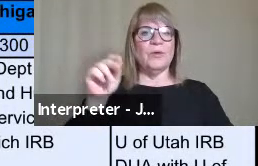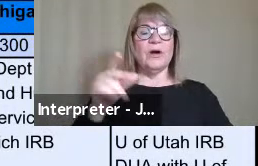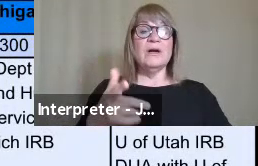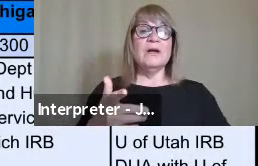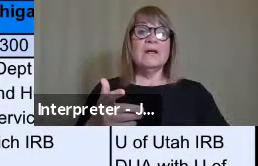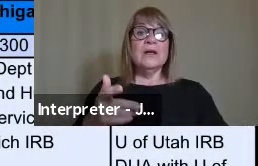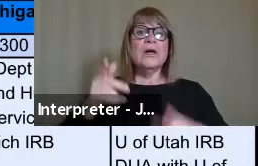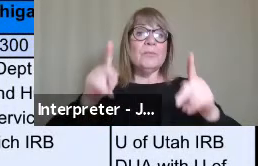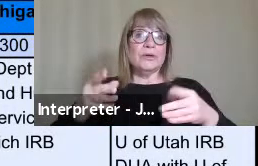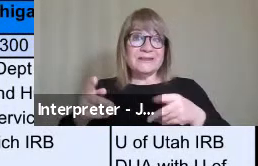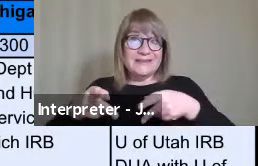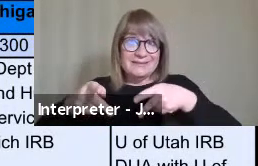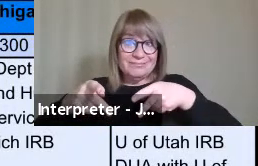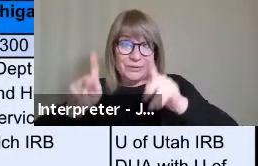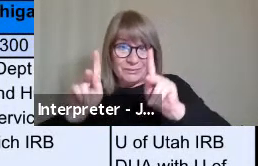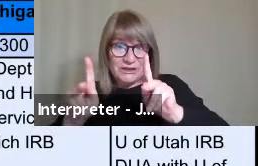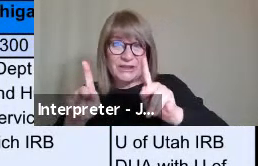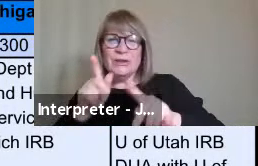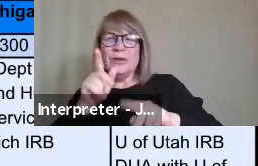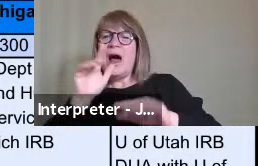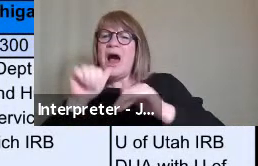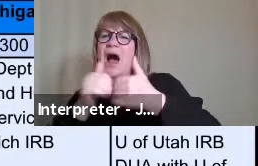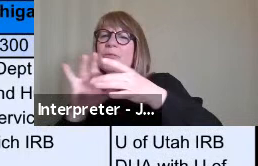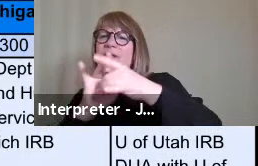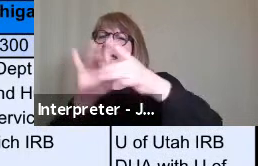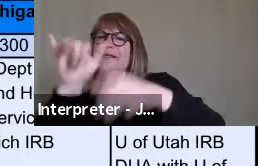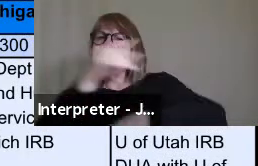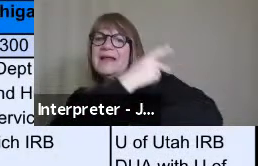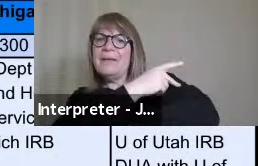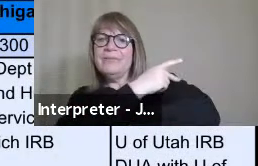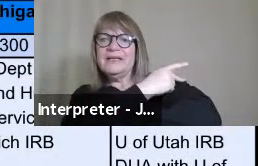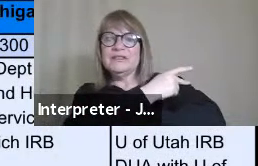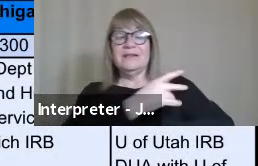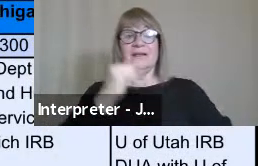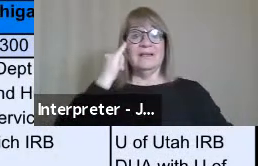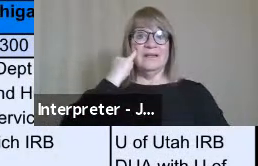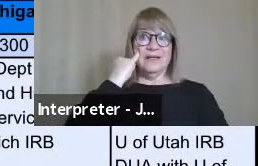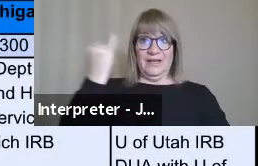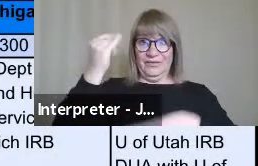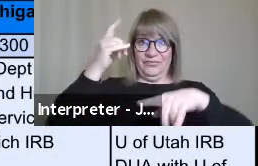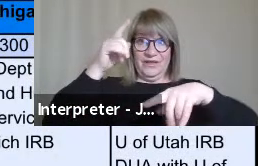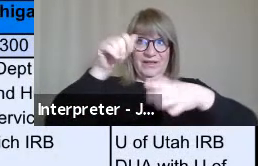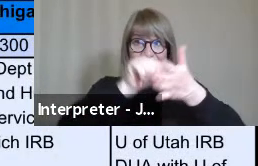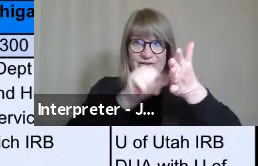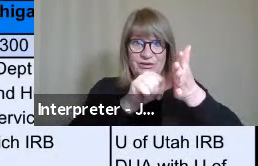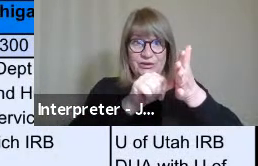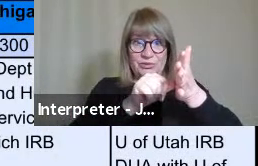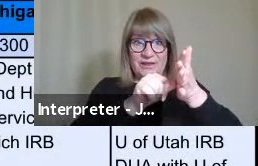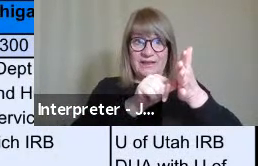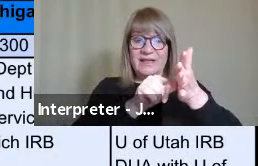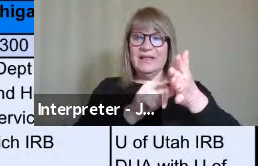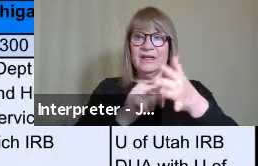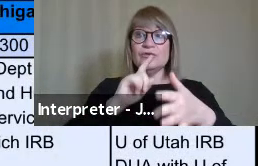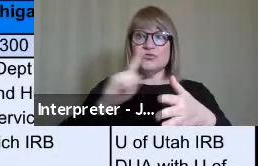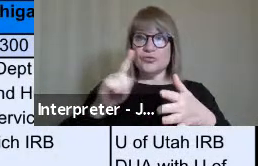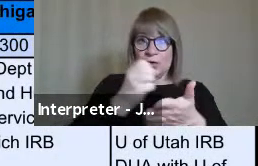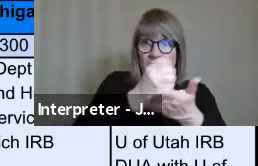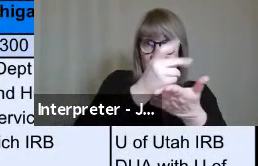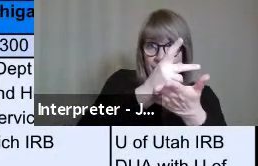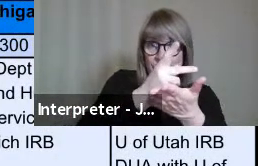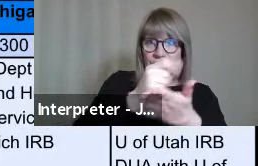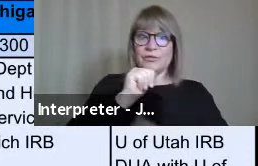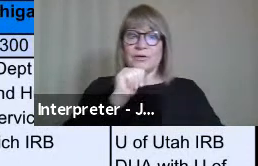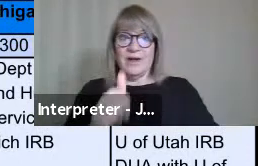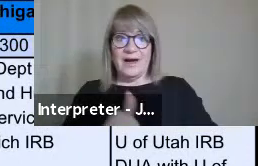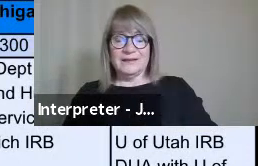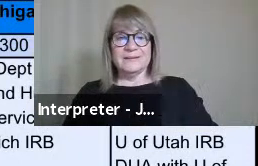consent to the patient and then whether or not the sterilization was ultimately approved and i'll just say as you think about all